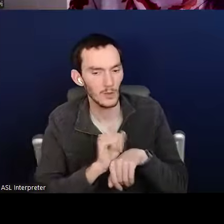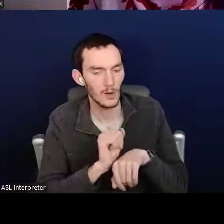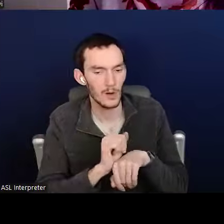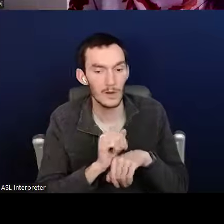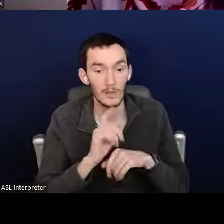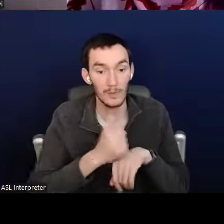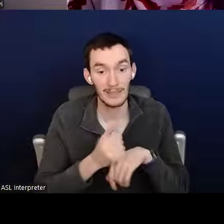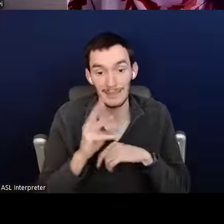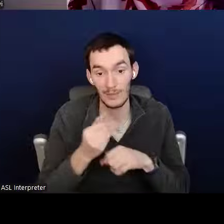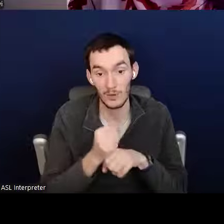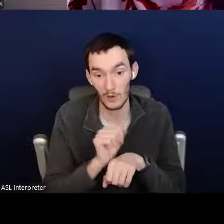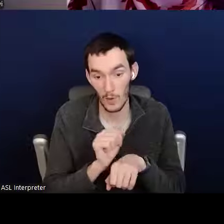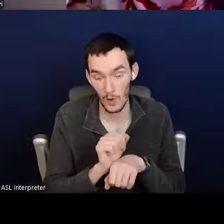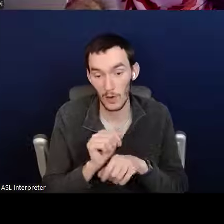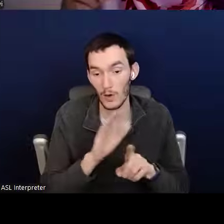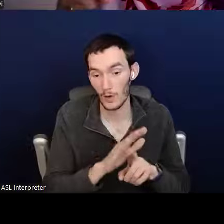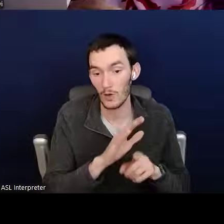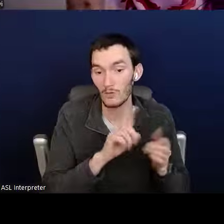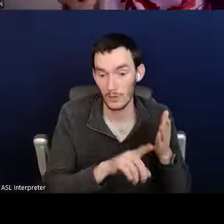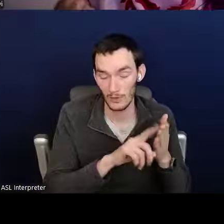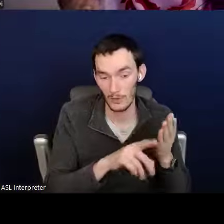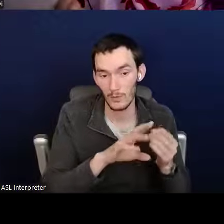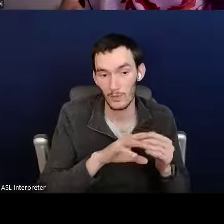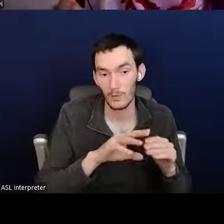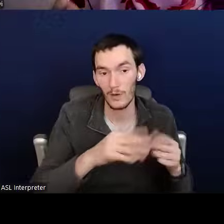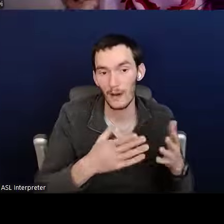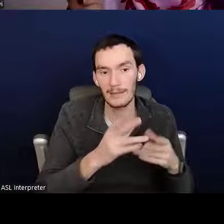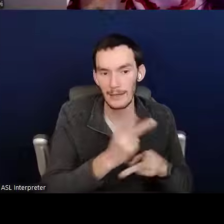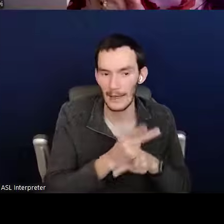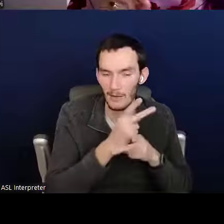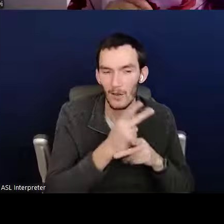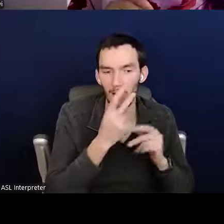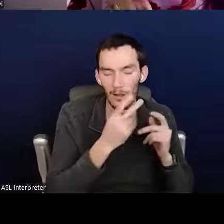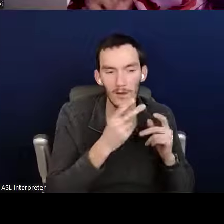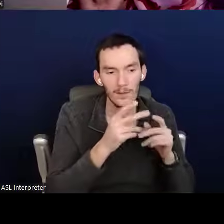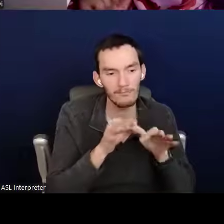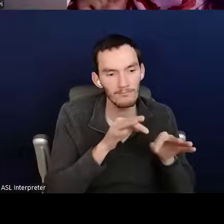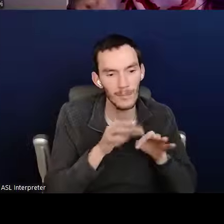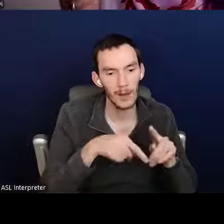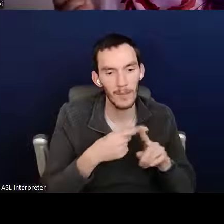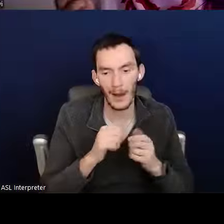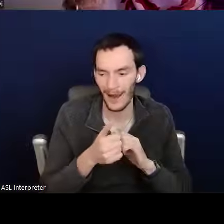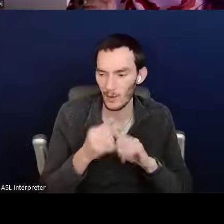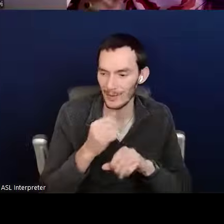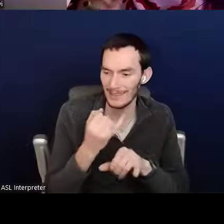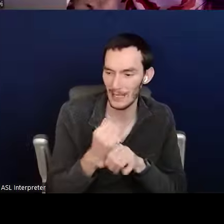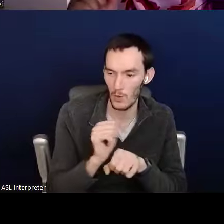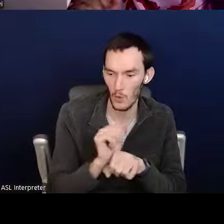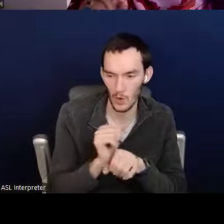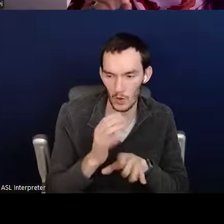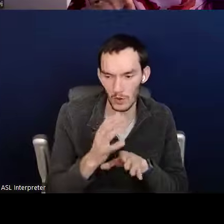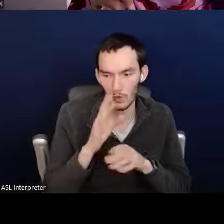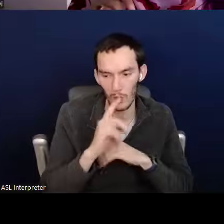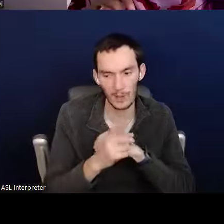ethnographic research, Mickle's research provides a careful articulation of how site workers are and were disciplined into